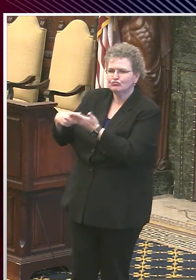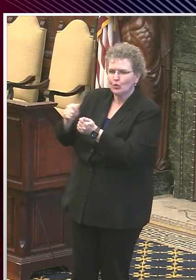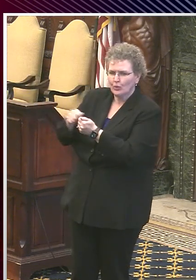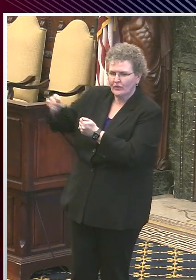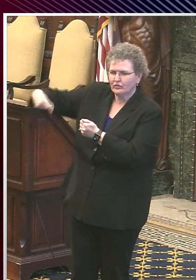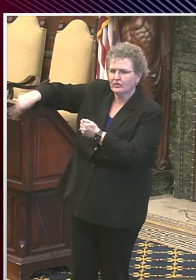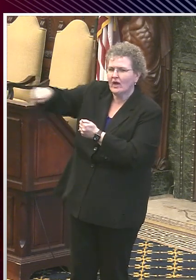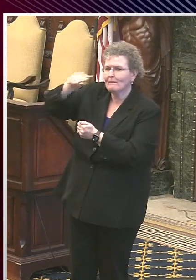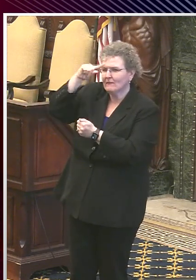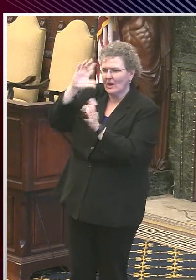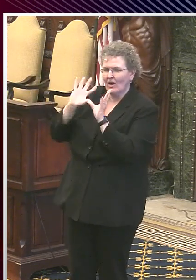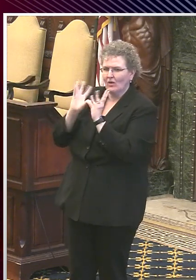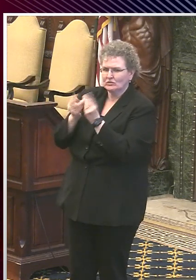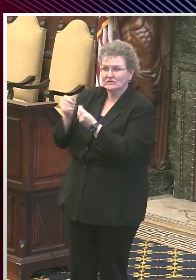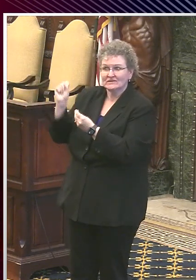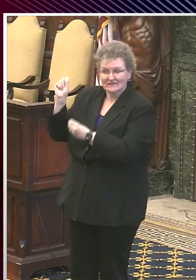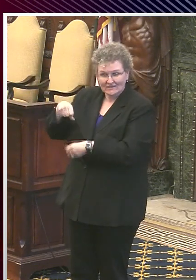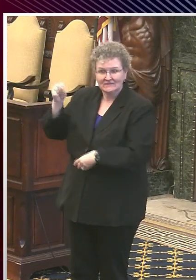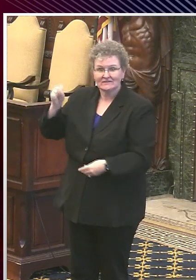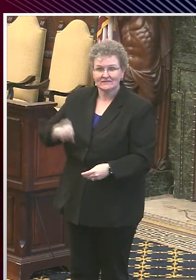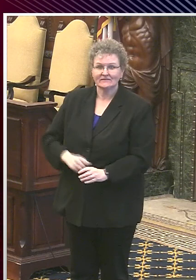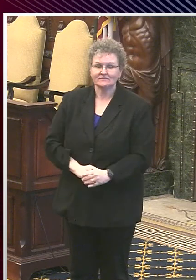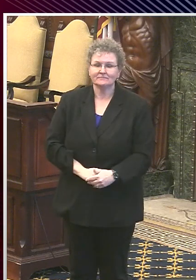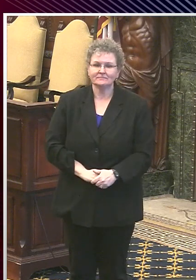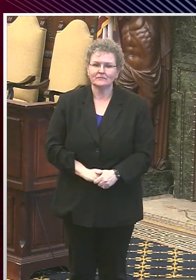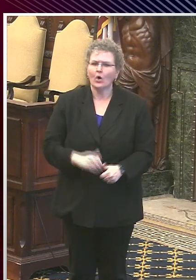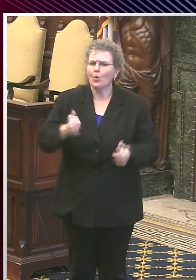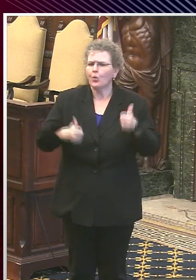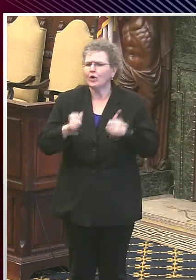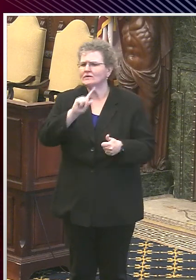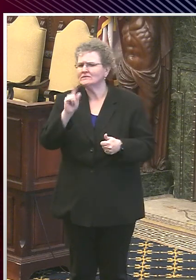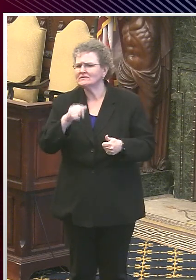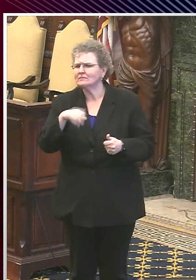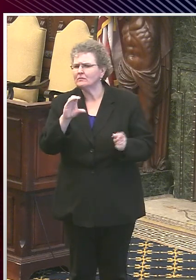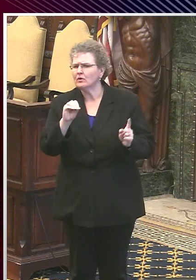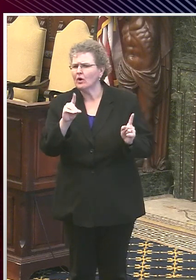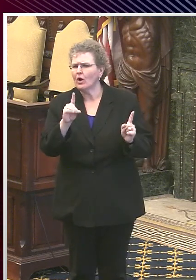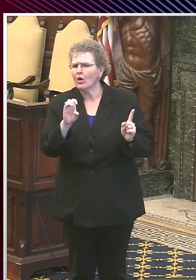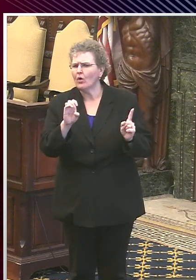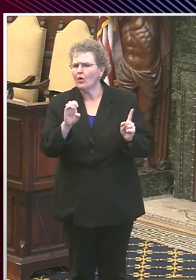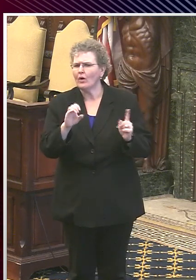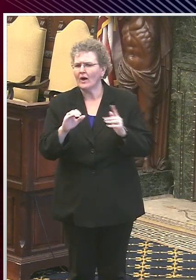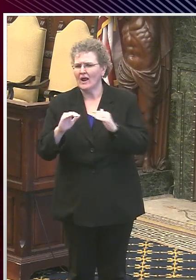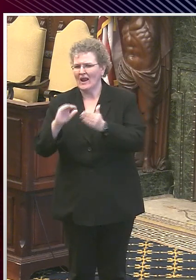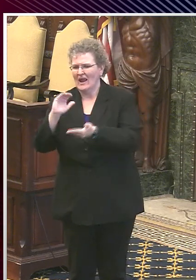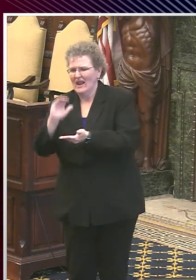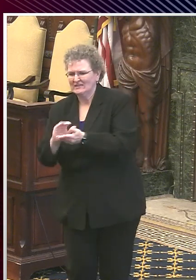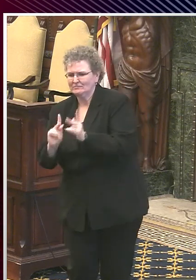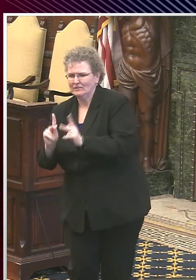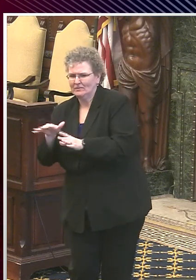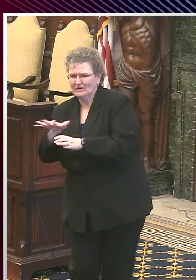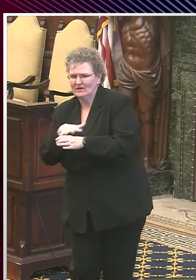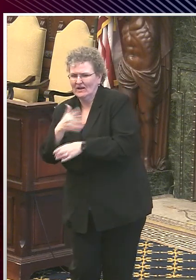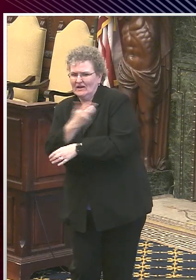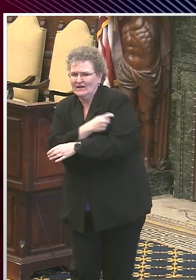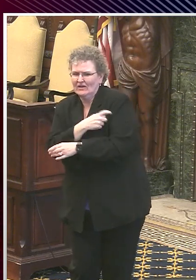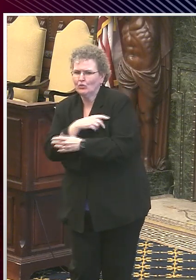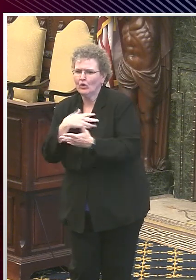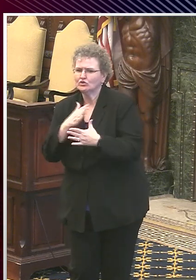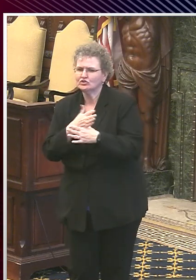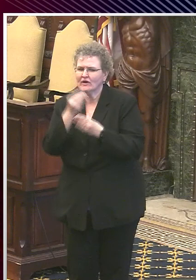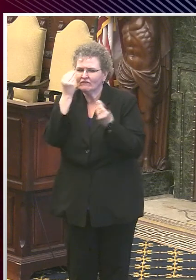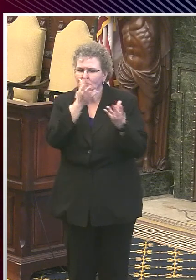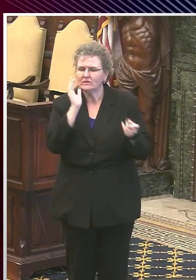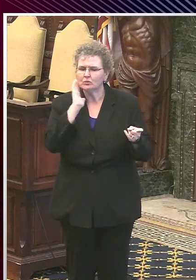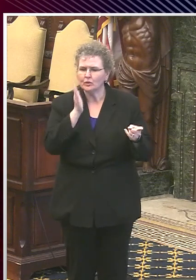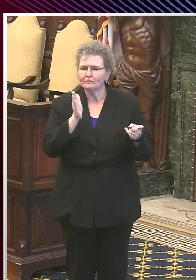and probably all the other providers as well, which are the zip codes that have people are under vaccinated. Okay, and